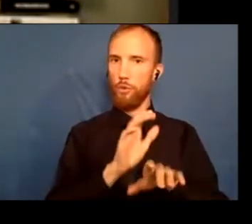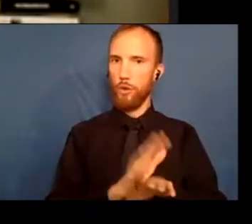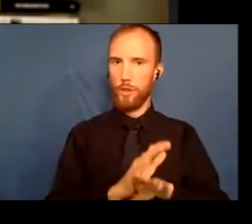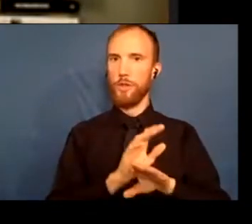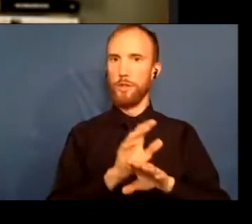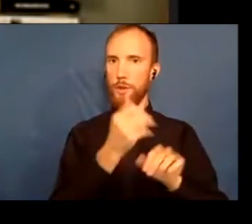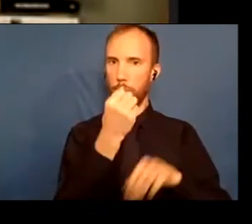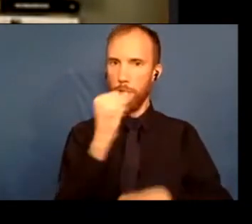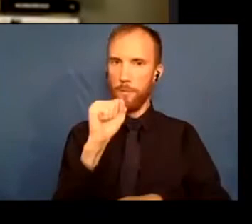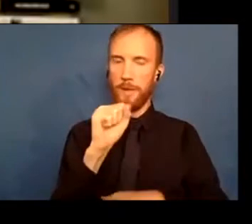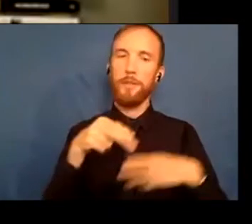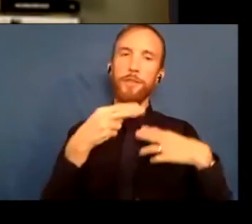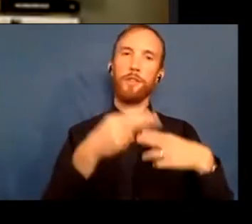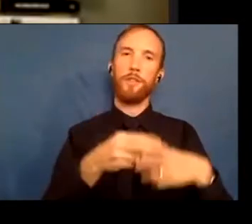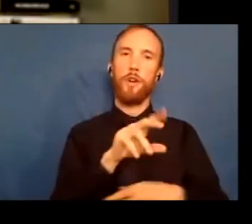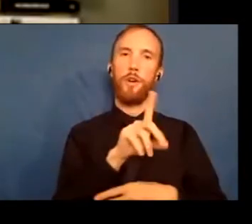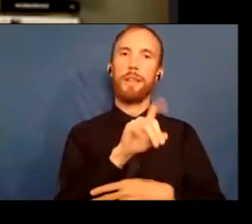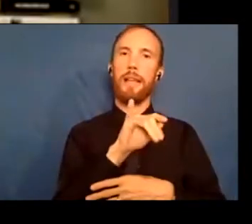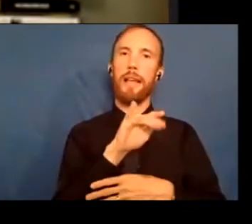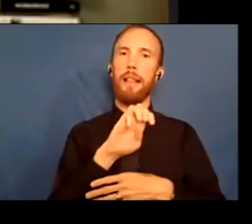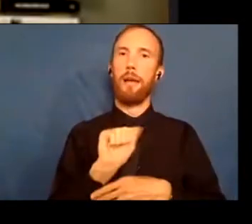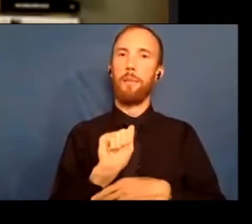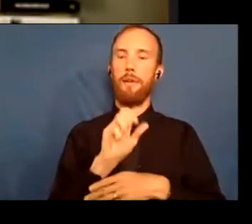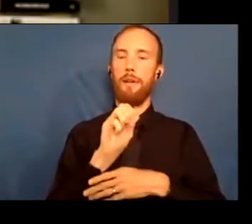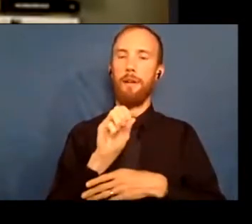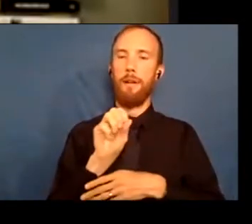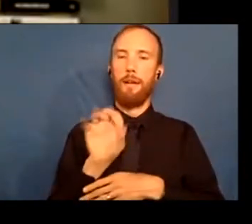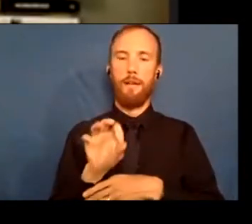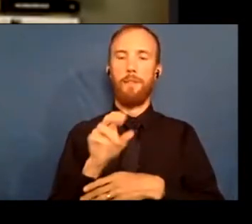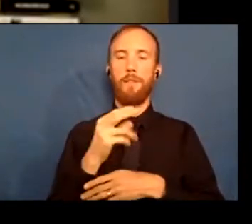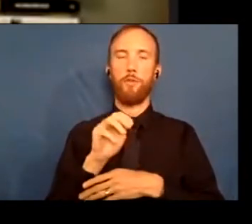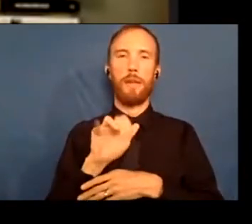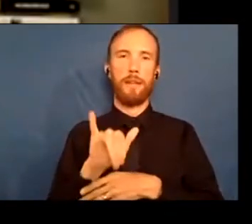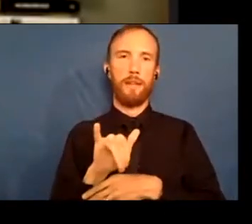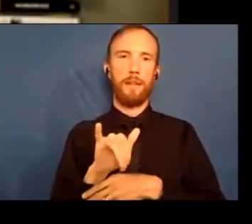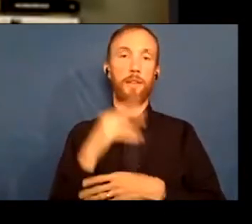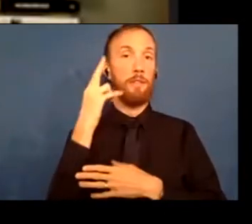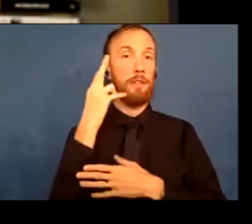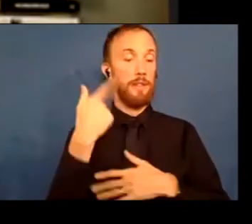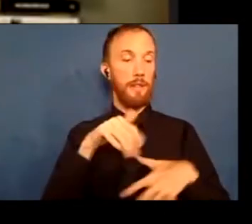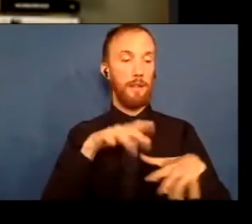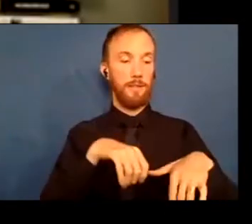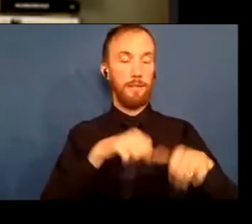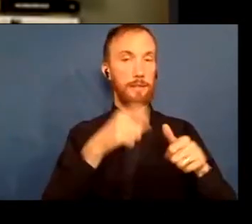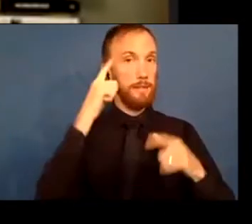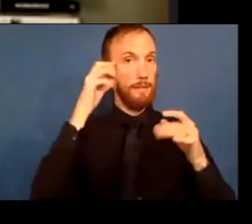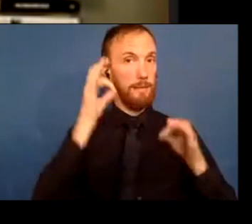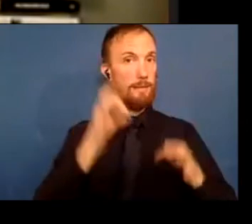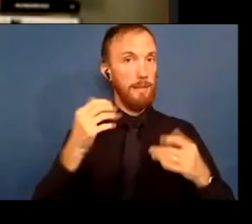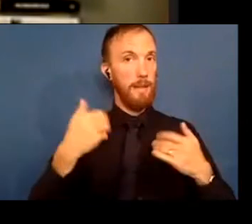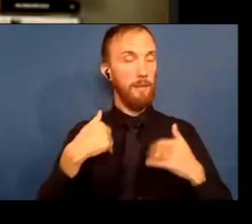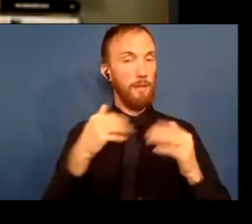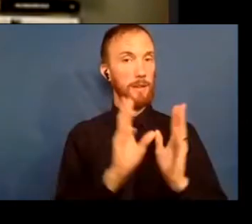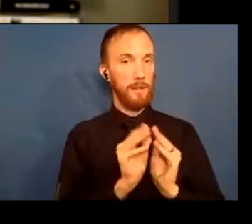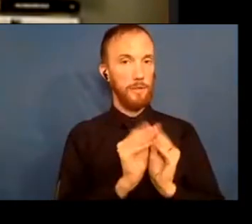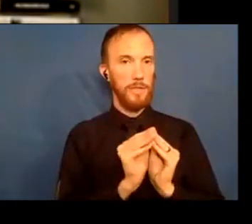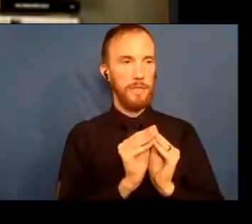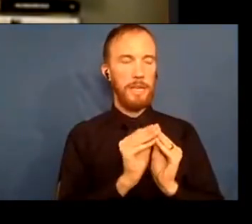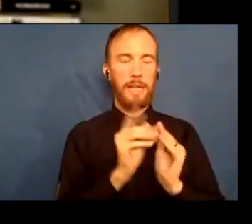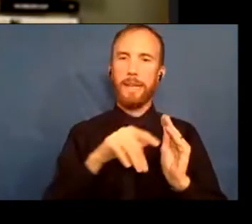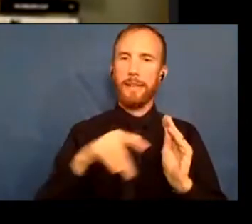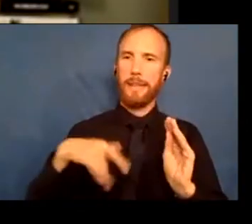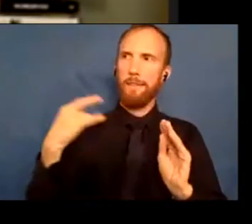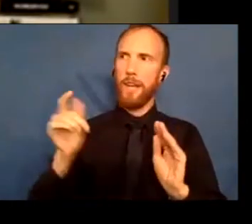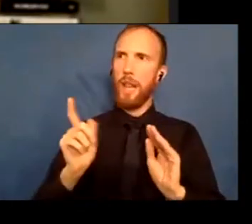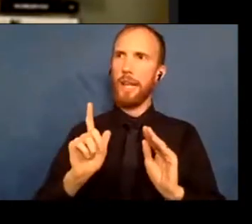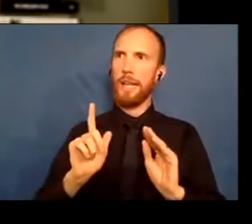Humanity. The reason the Landless Workers Movement held this conference was they felt that the left in the